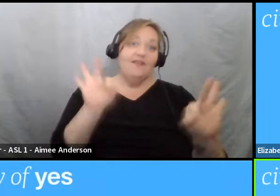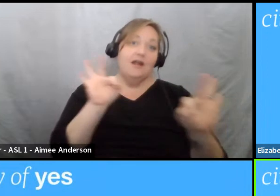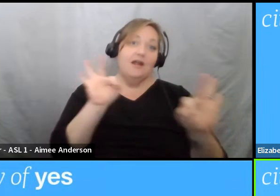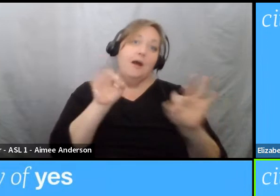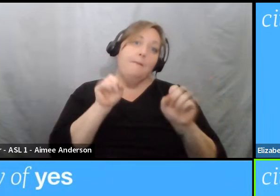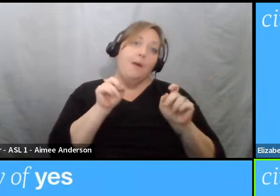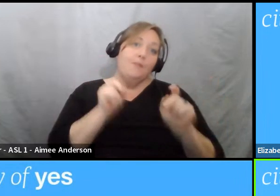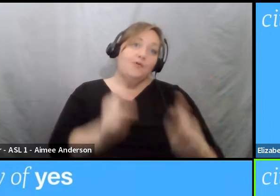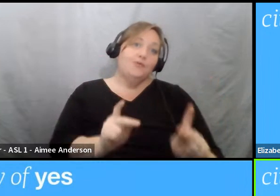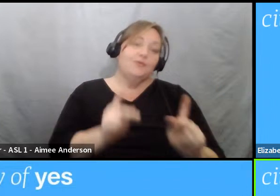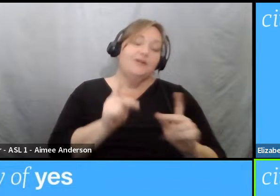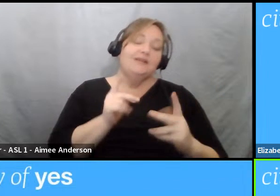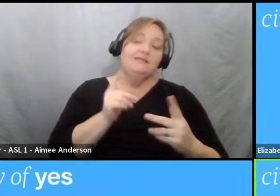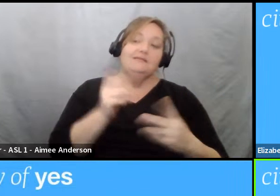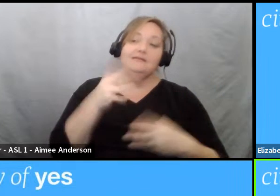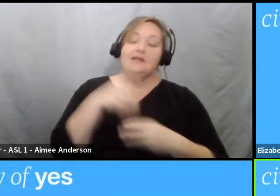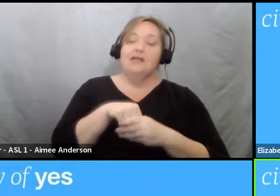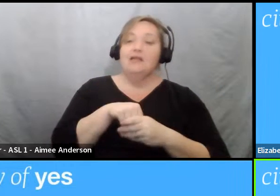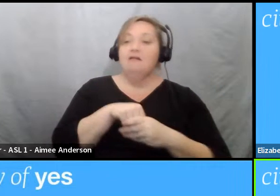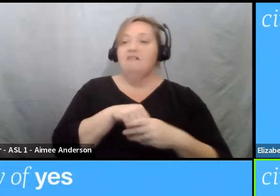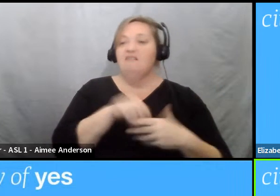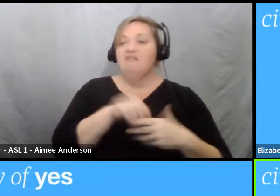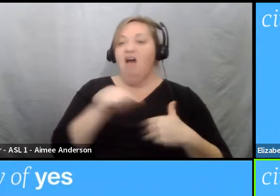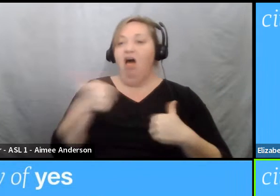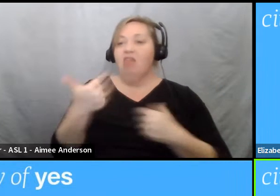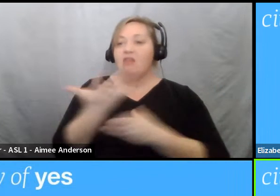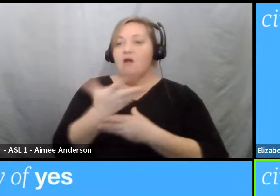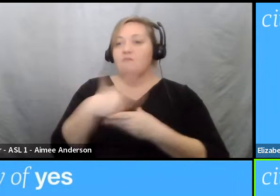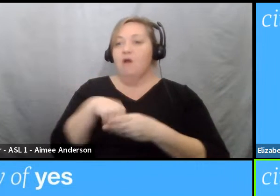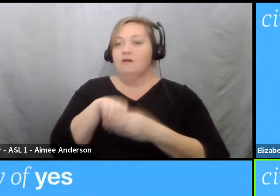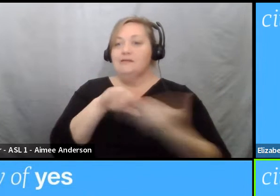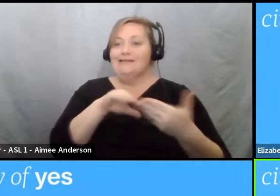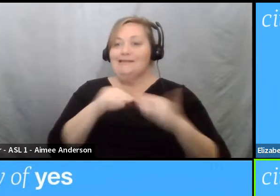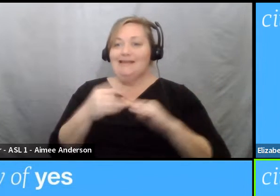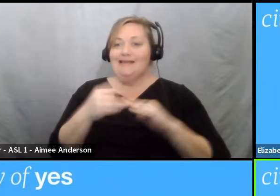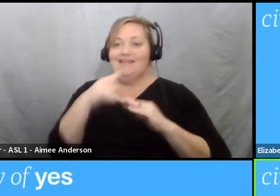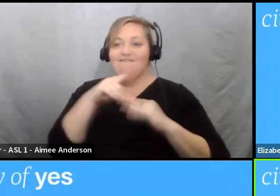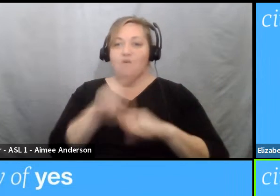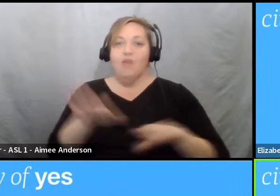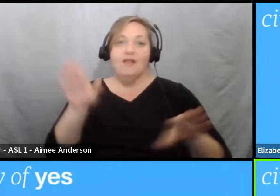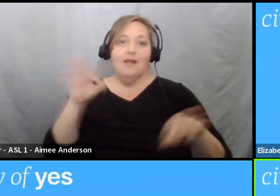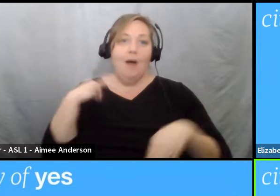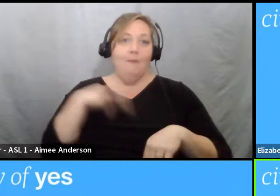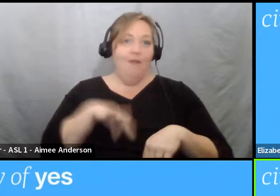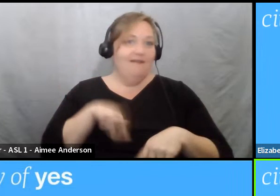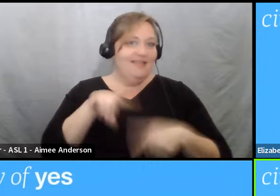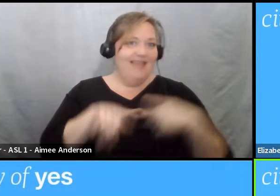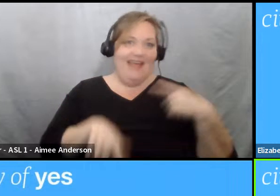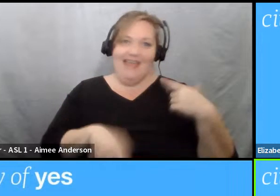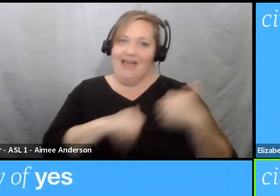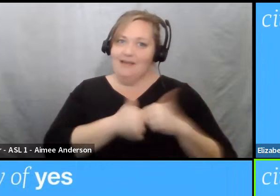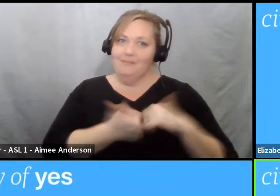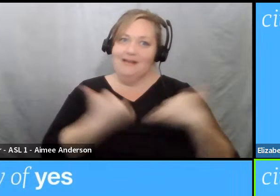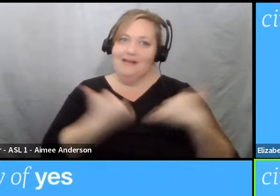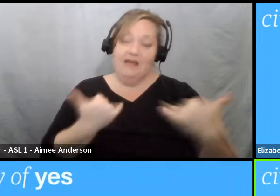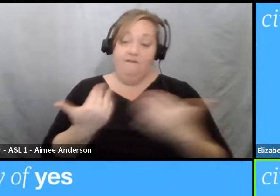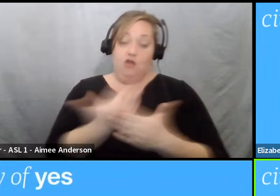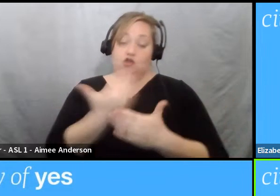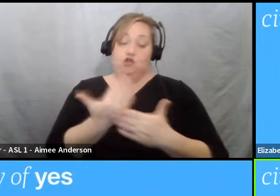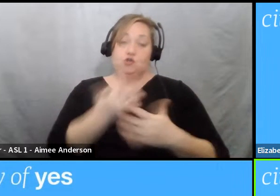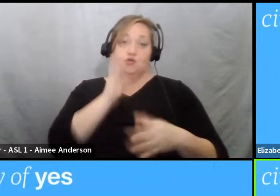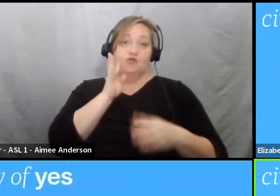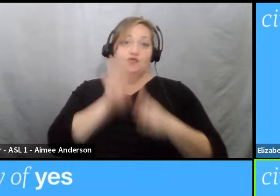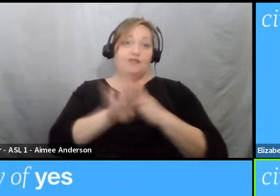opportunities in other parts of the city for the nonprofits that can't compete today, for the new developers just